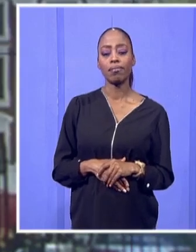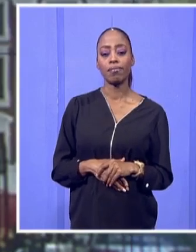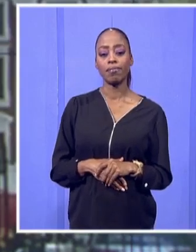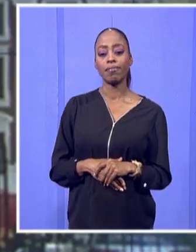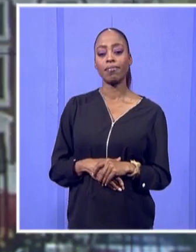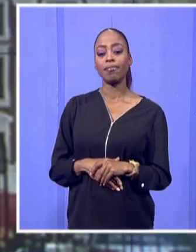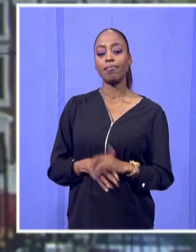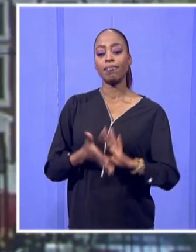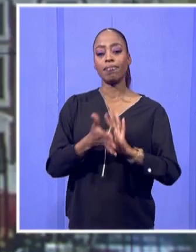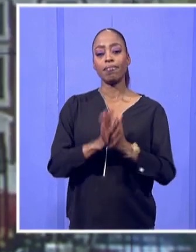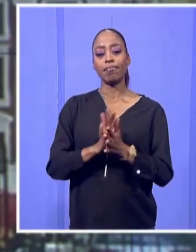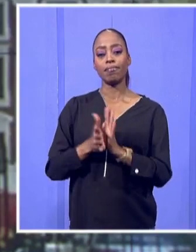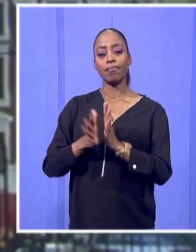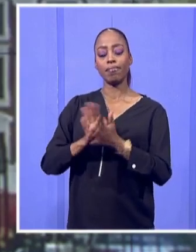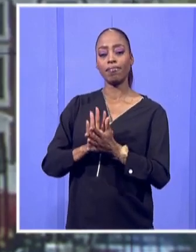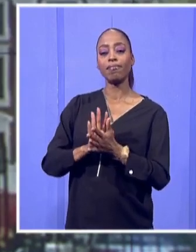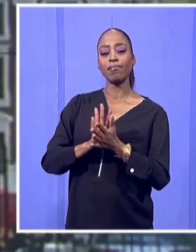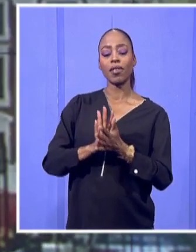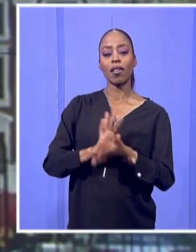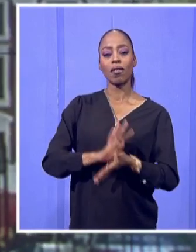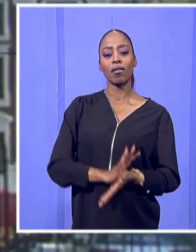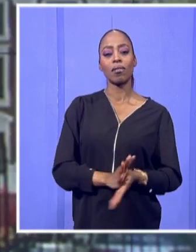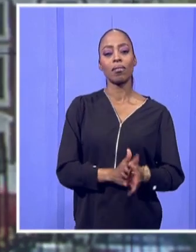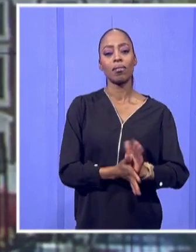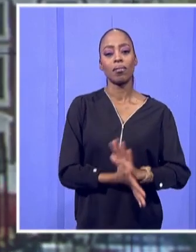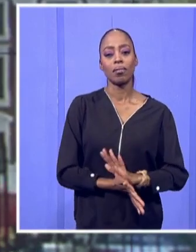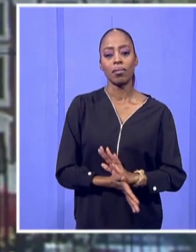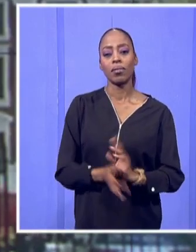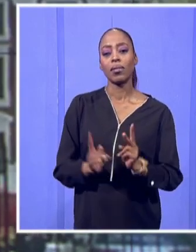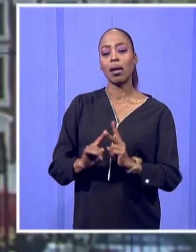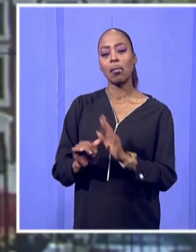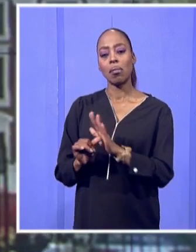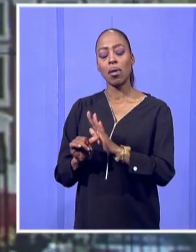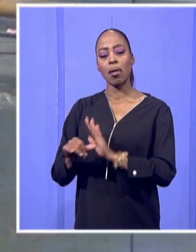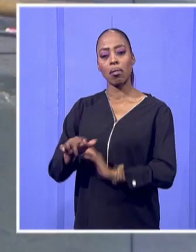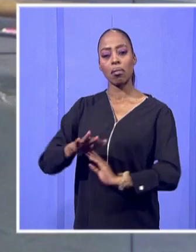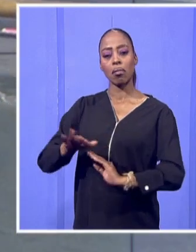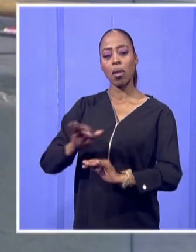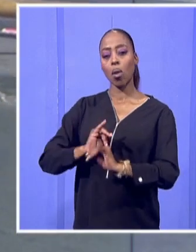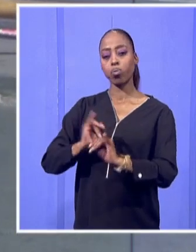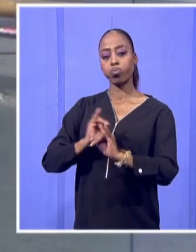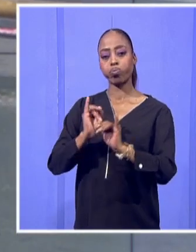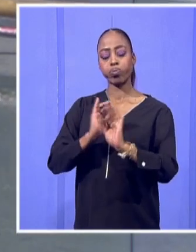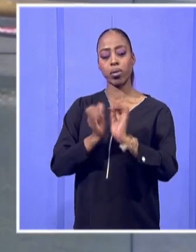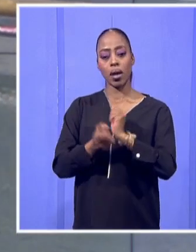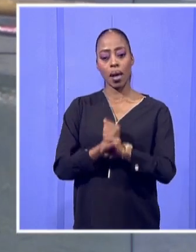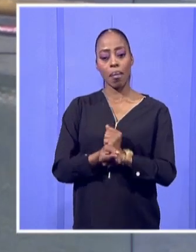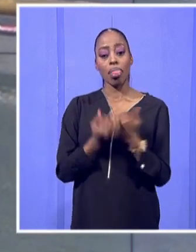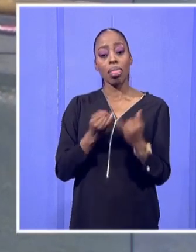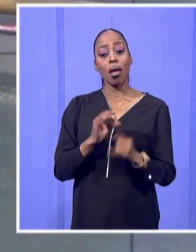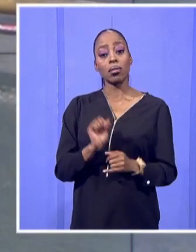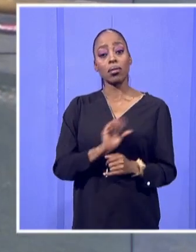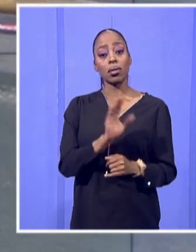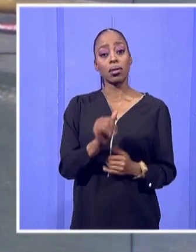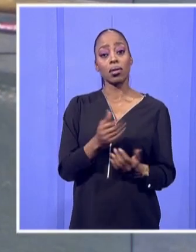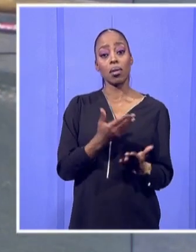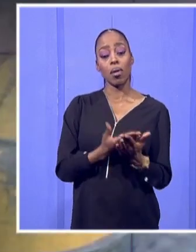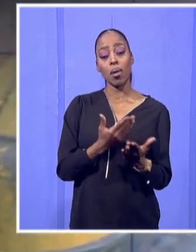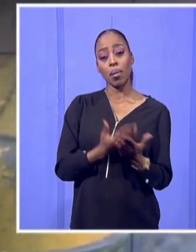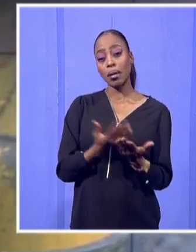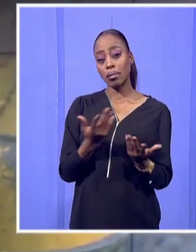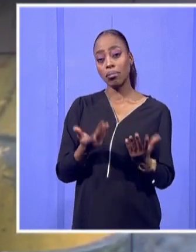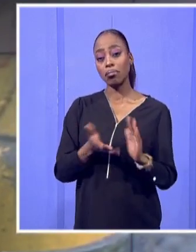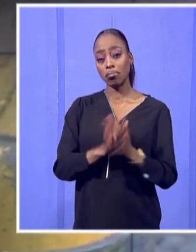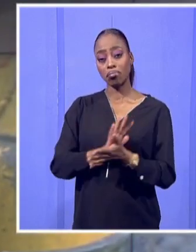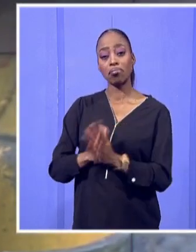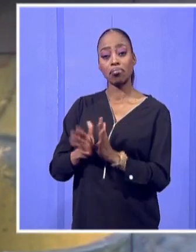With the destruction of public infrastructure and sacred places on the rise, there's concern that South Africa may slowly become a nation of